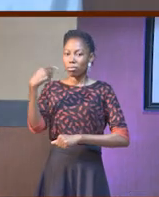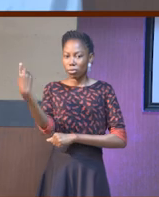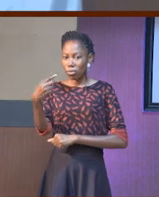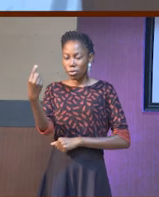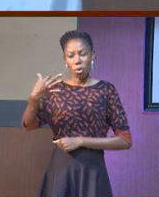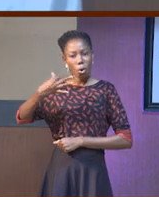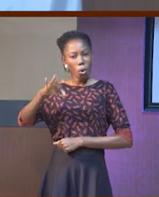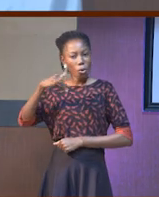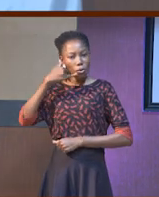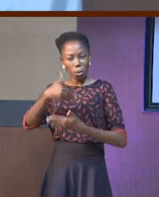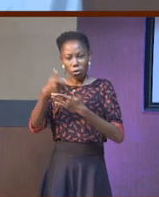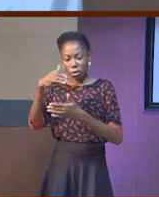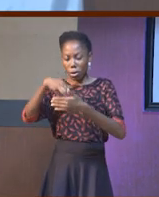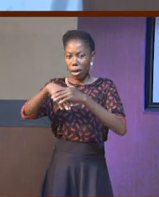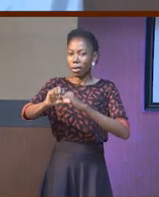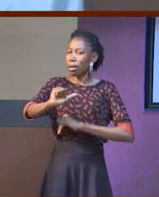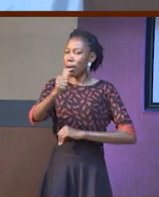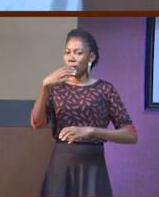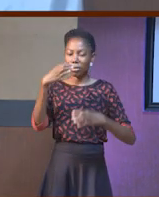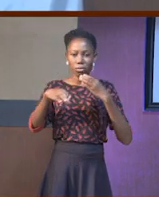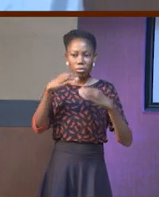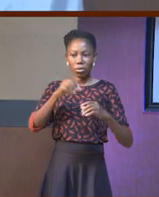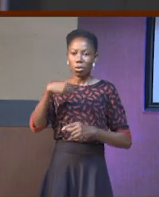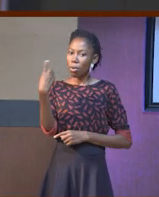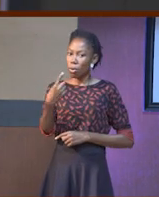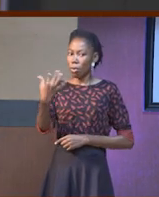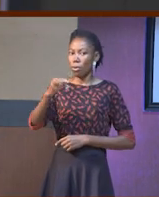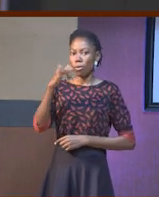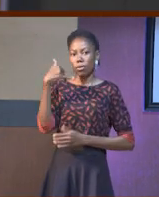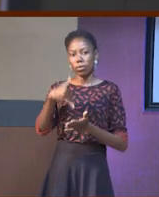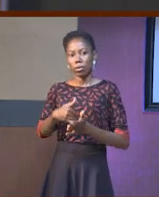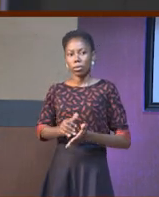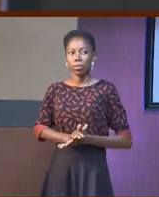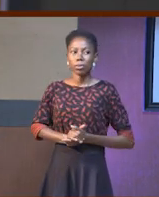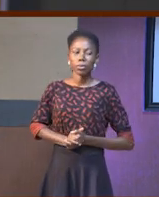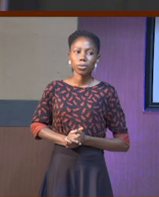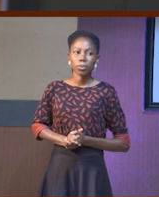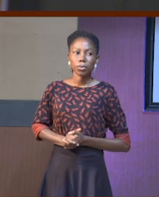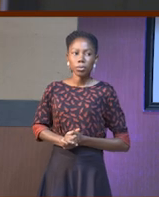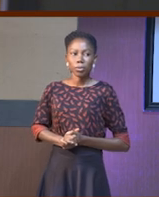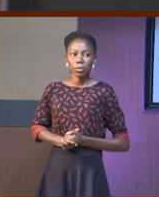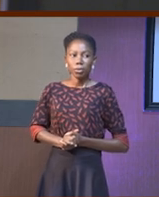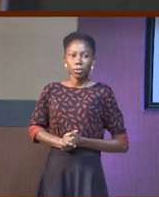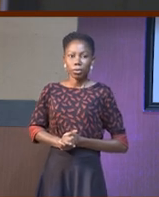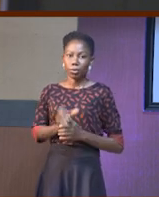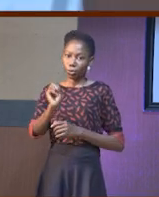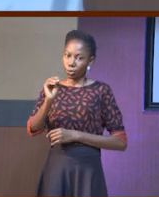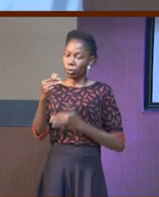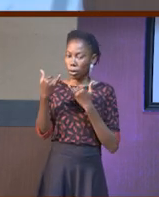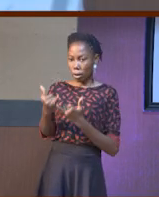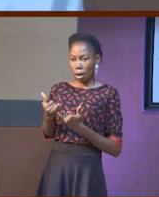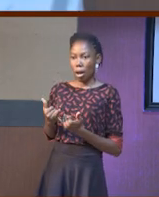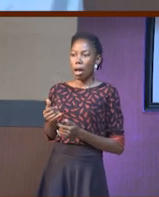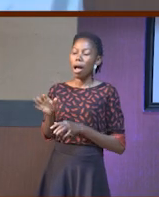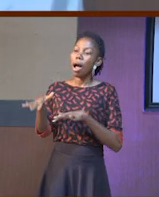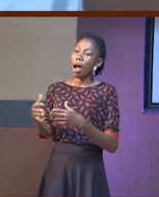before you enter the courtroom. Any courtroom, make sure you always switch it off. Yes, ma'am. Right. So